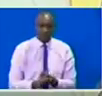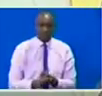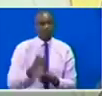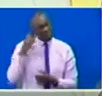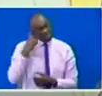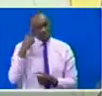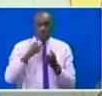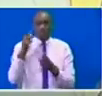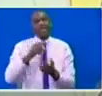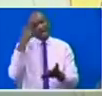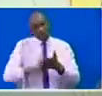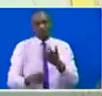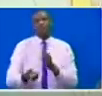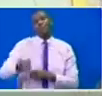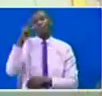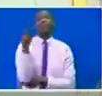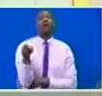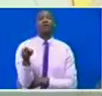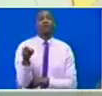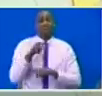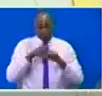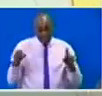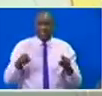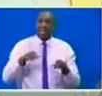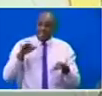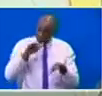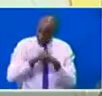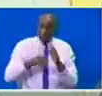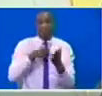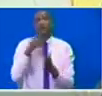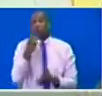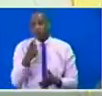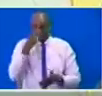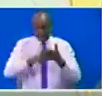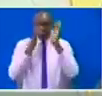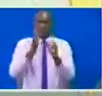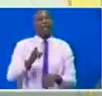the cost of it. And because all that has to be paid by the taxpayer. That is the only...